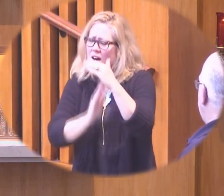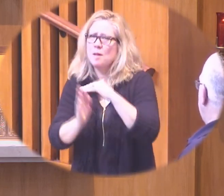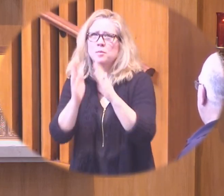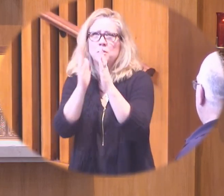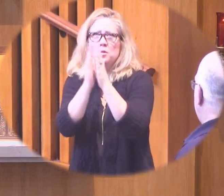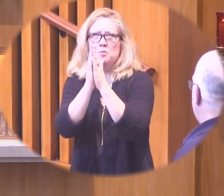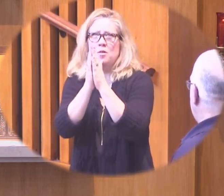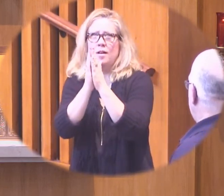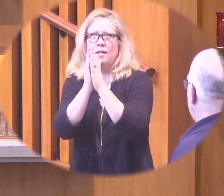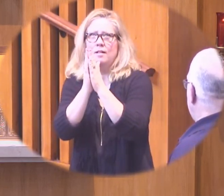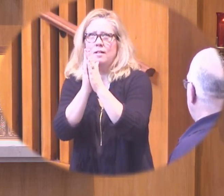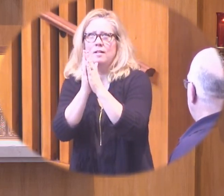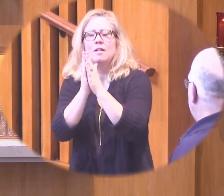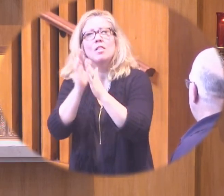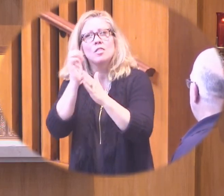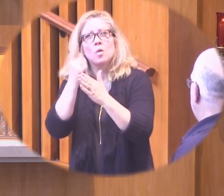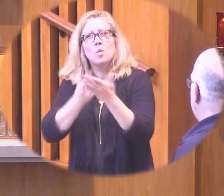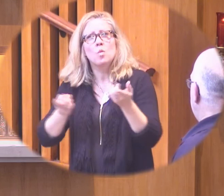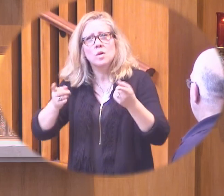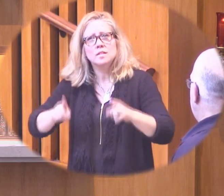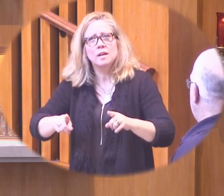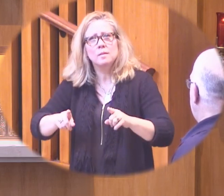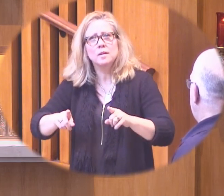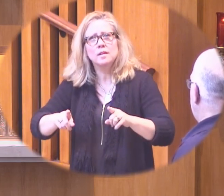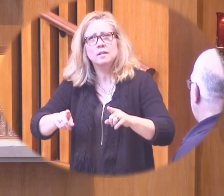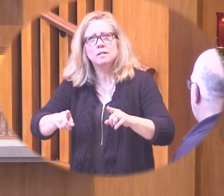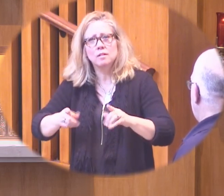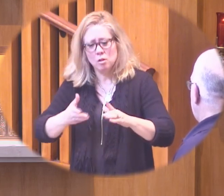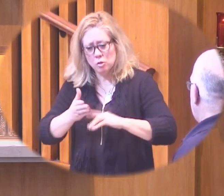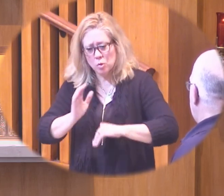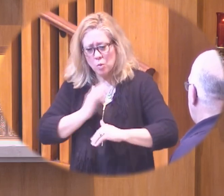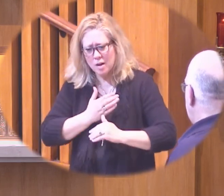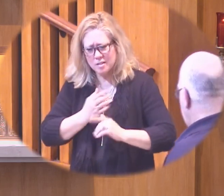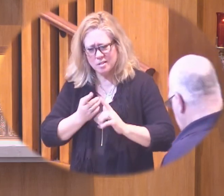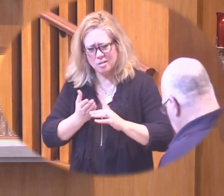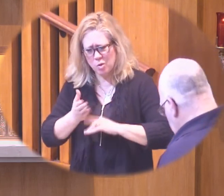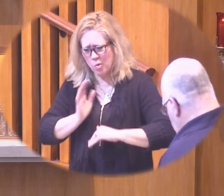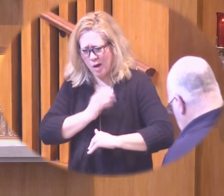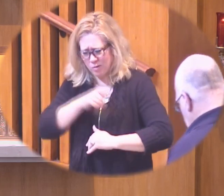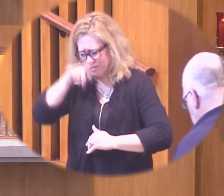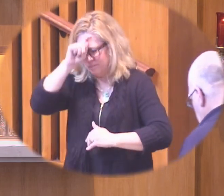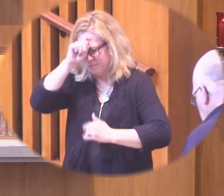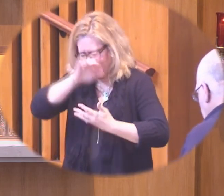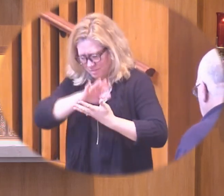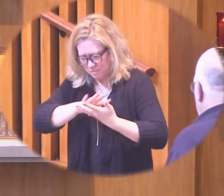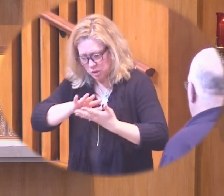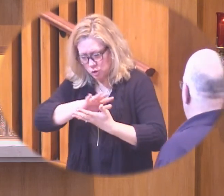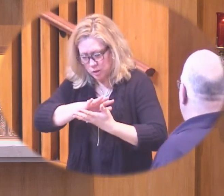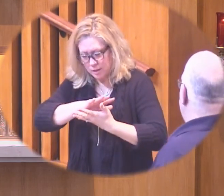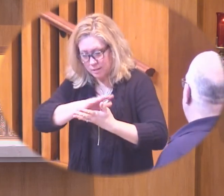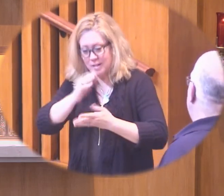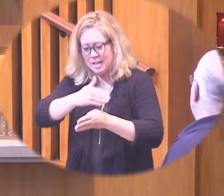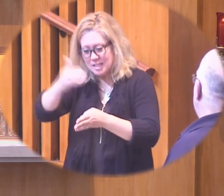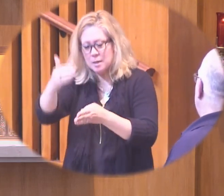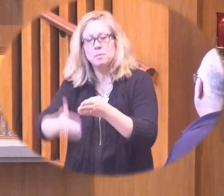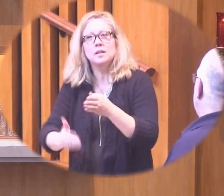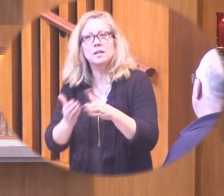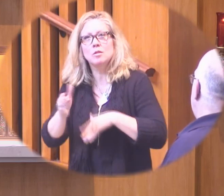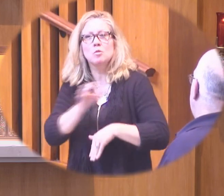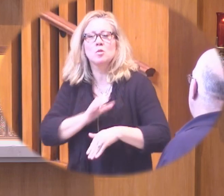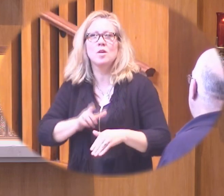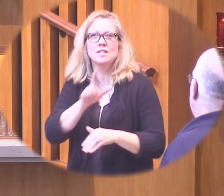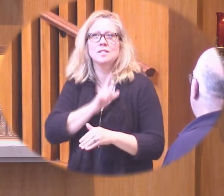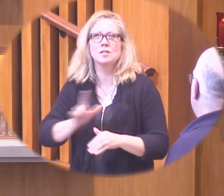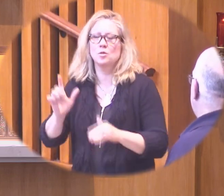brought about in us in mystery may come to true completion through Christ